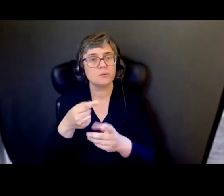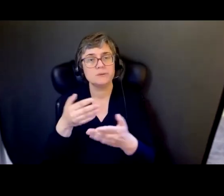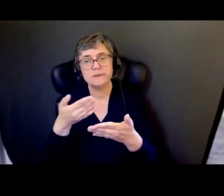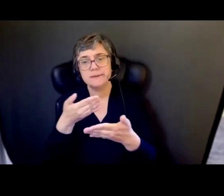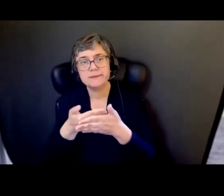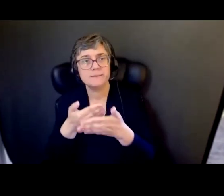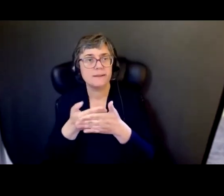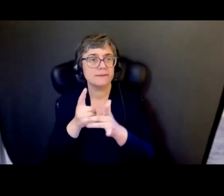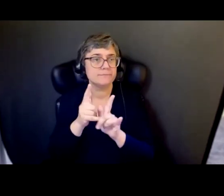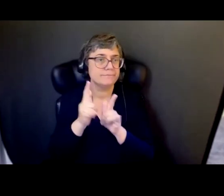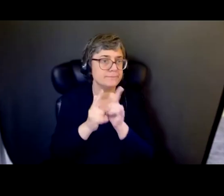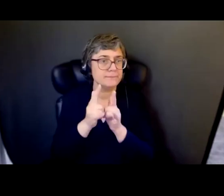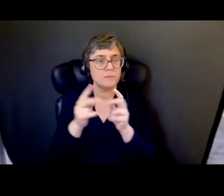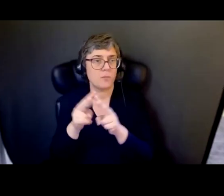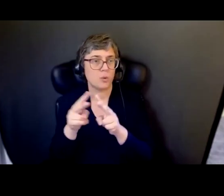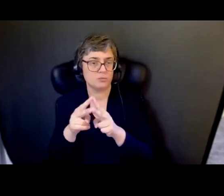offense.